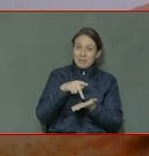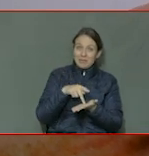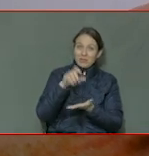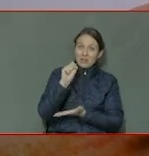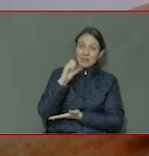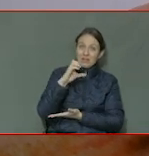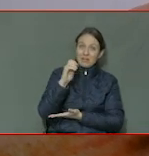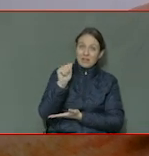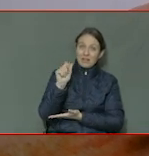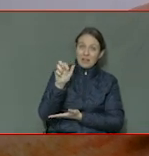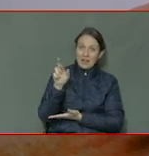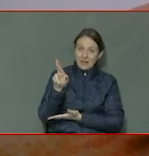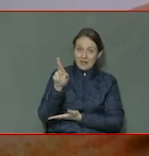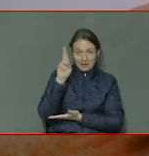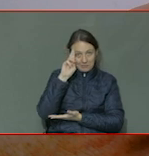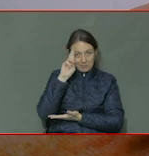to write position